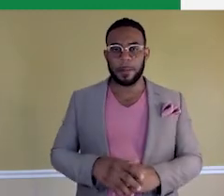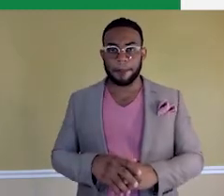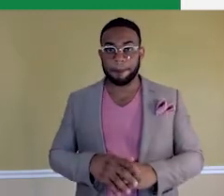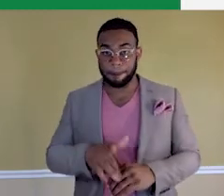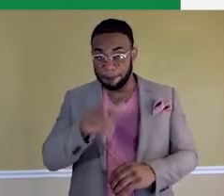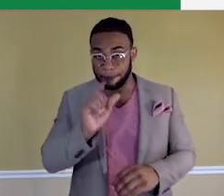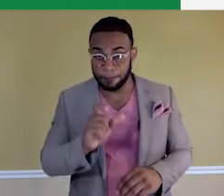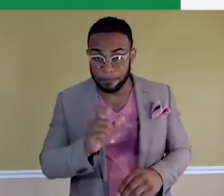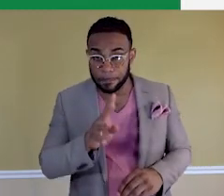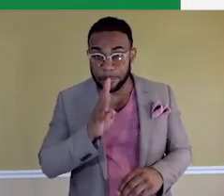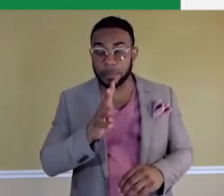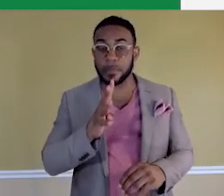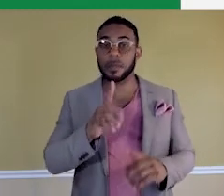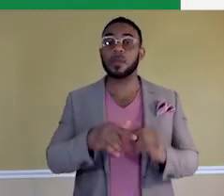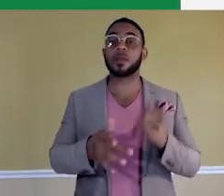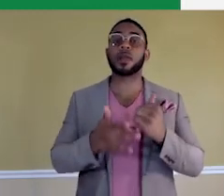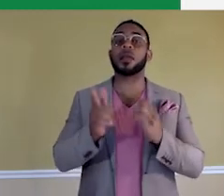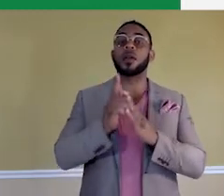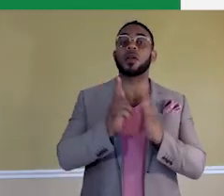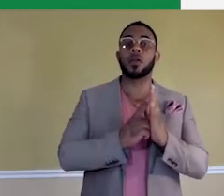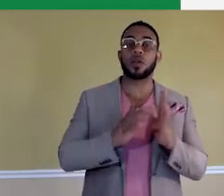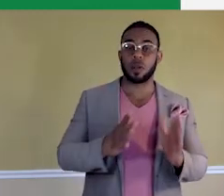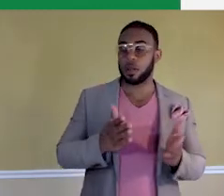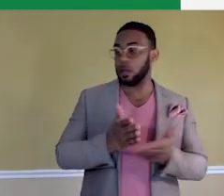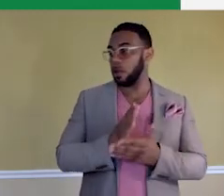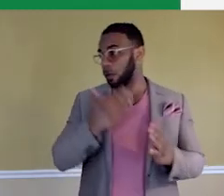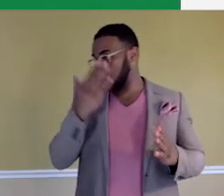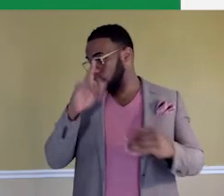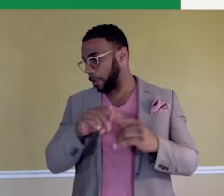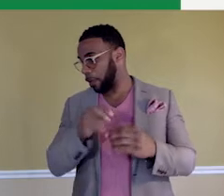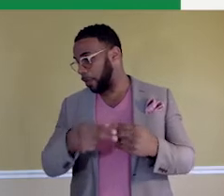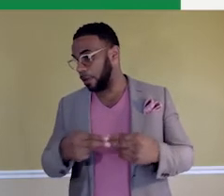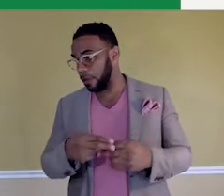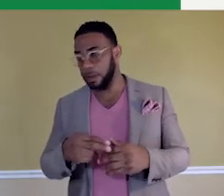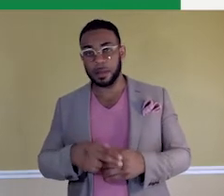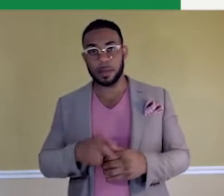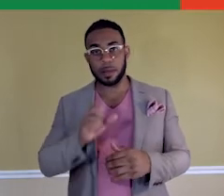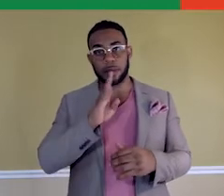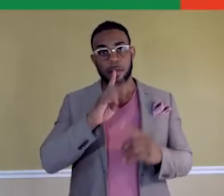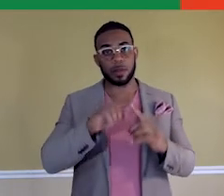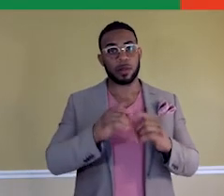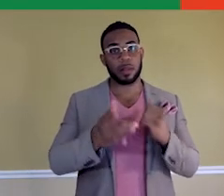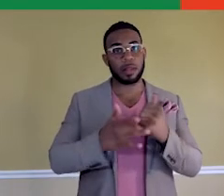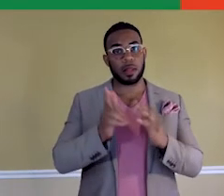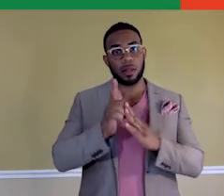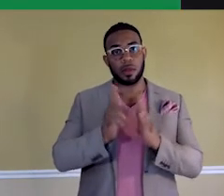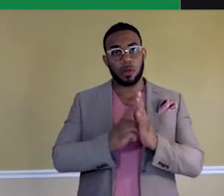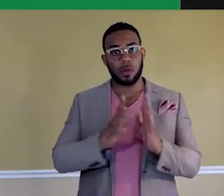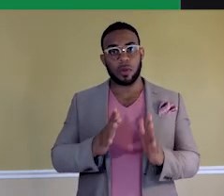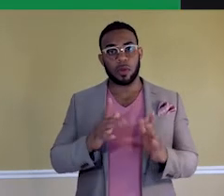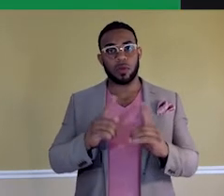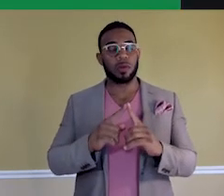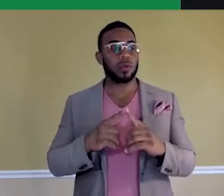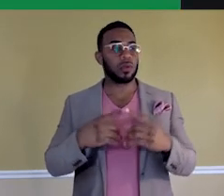So you must speak to a tech lawyer. Sorry, I forgot about this slide. You must speak to a tech lawyer